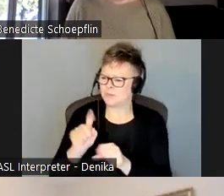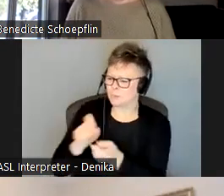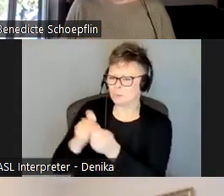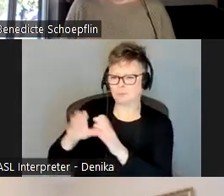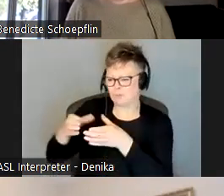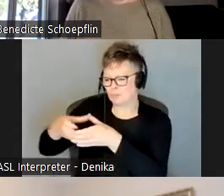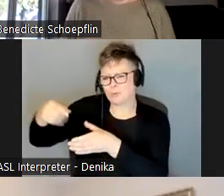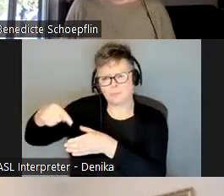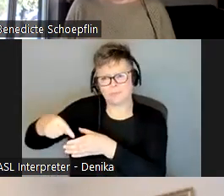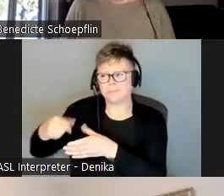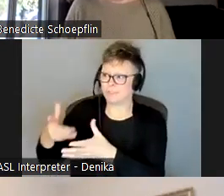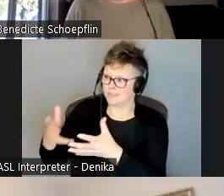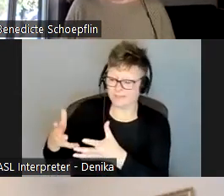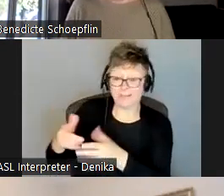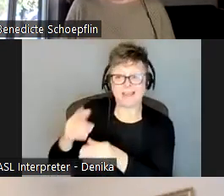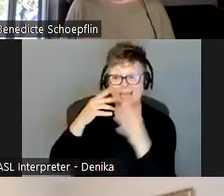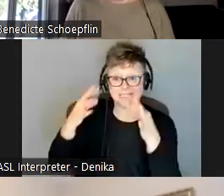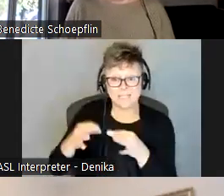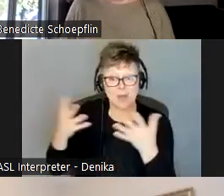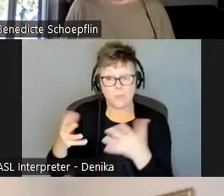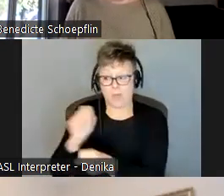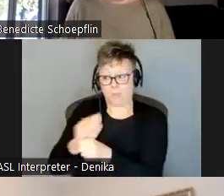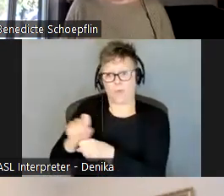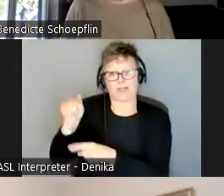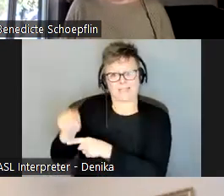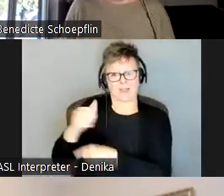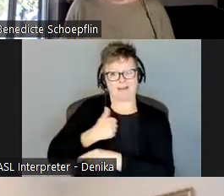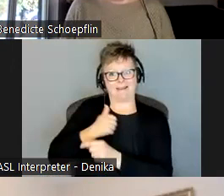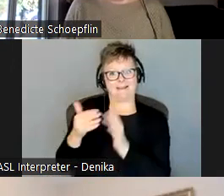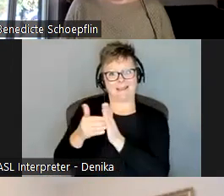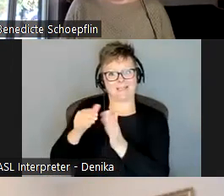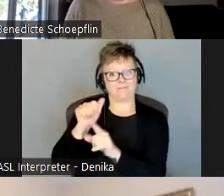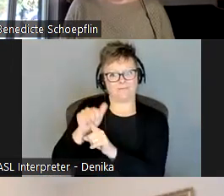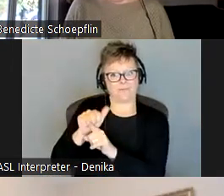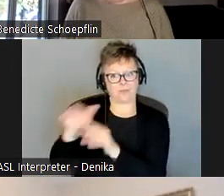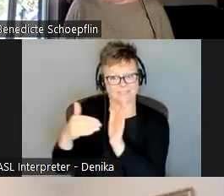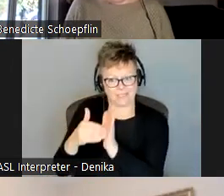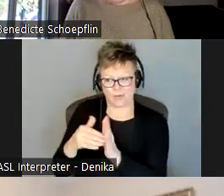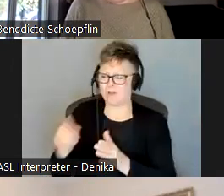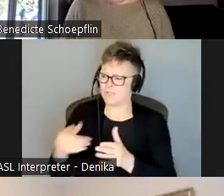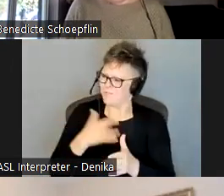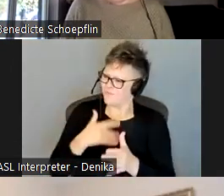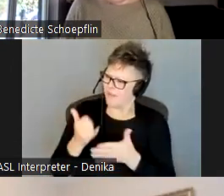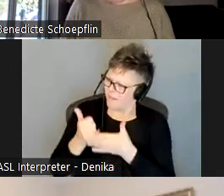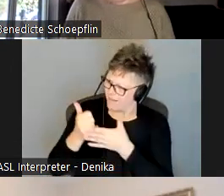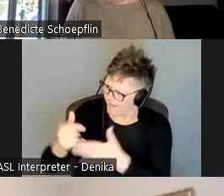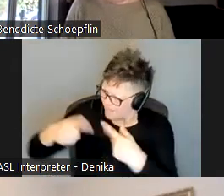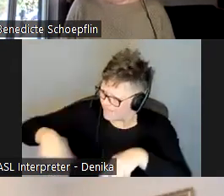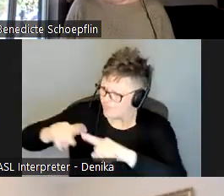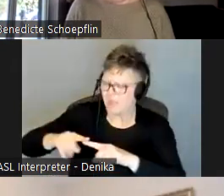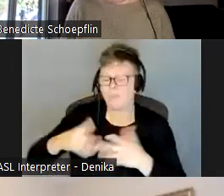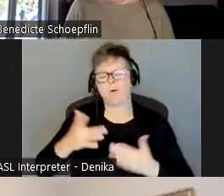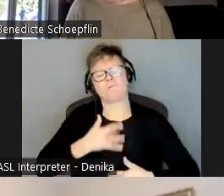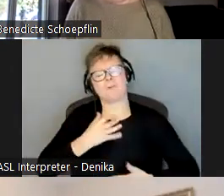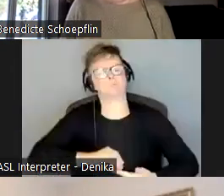call taker at the Canadian Anti-Fraud Centre. Being able to help has been very rewarding for her, and is very grateful